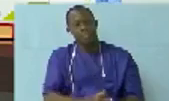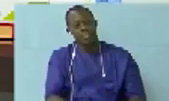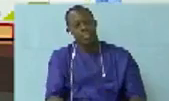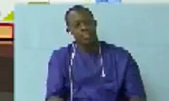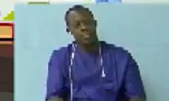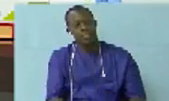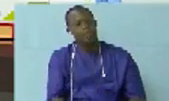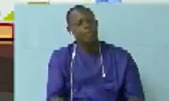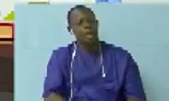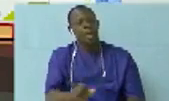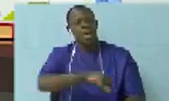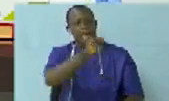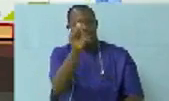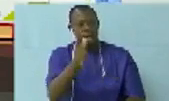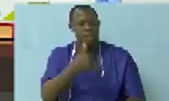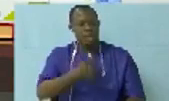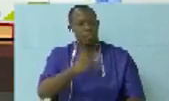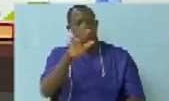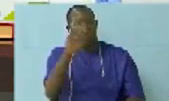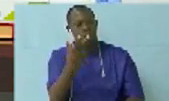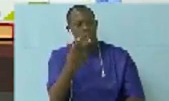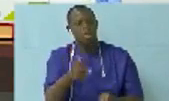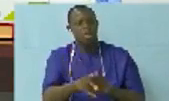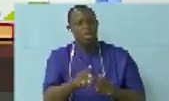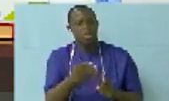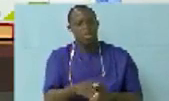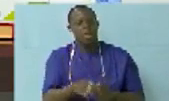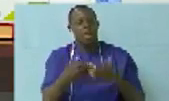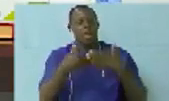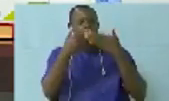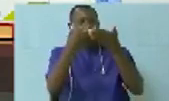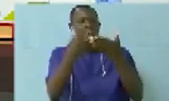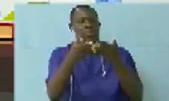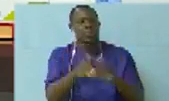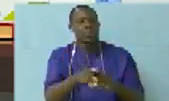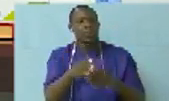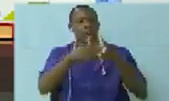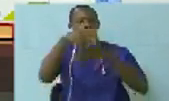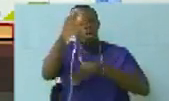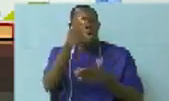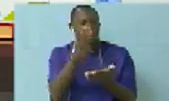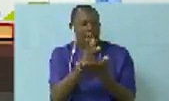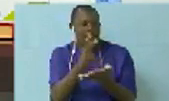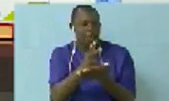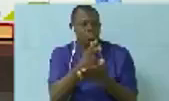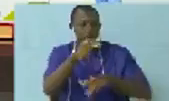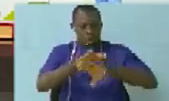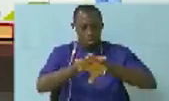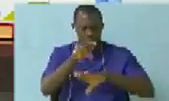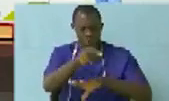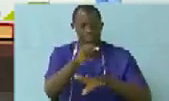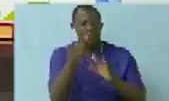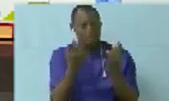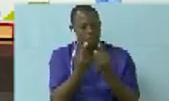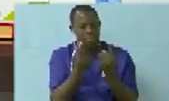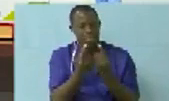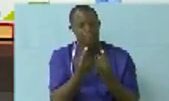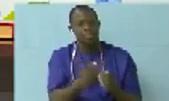And I will give you a further evidence on that.